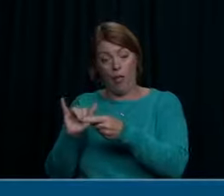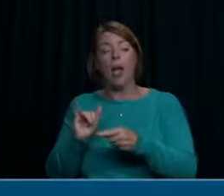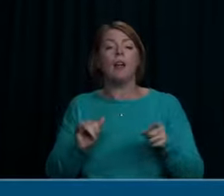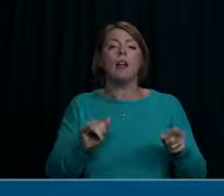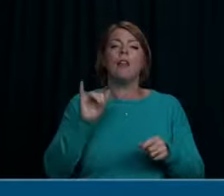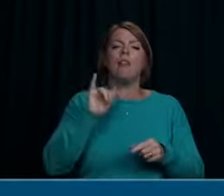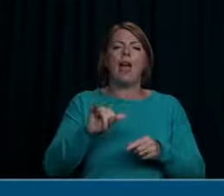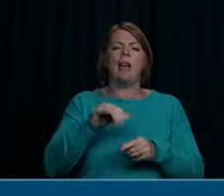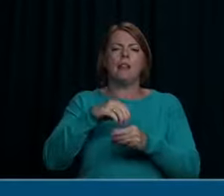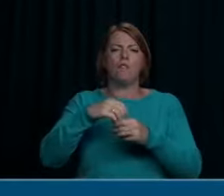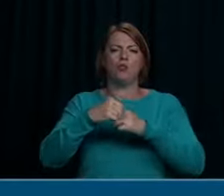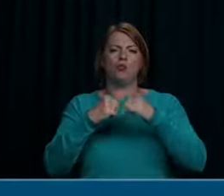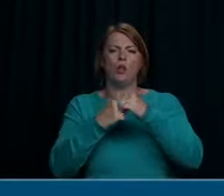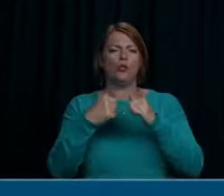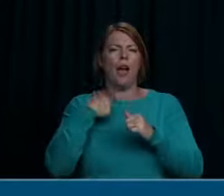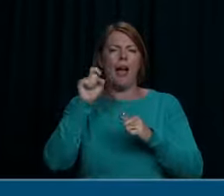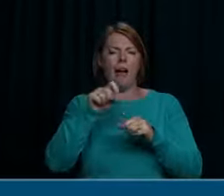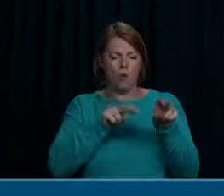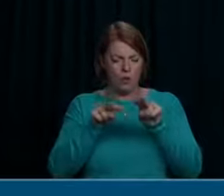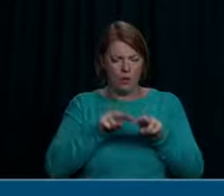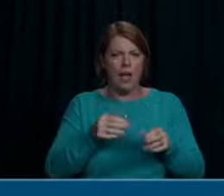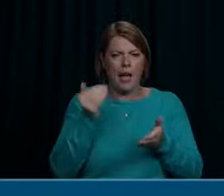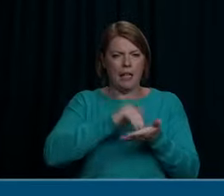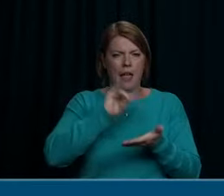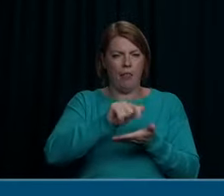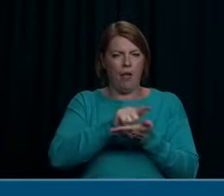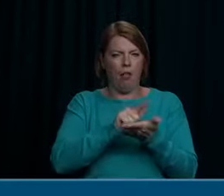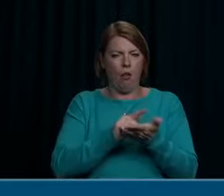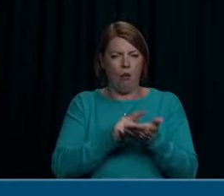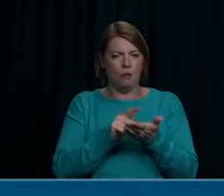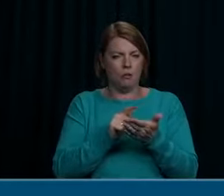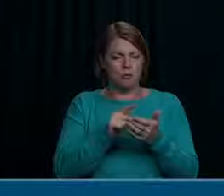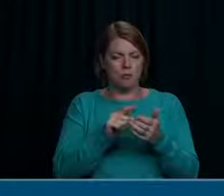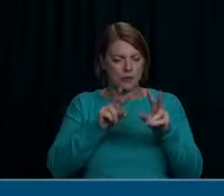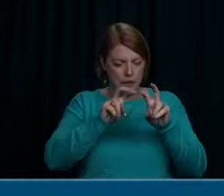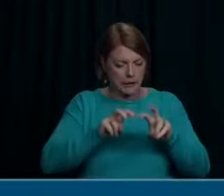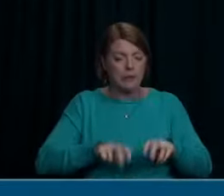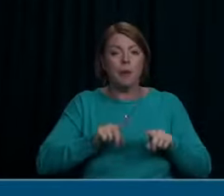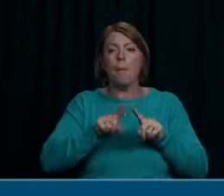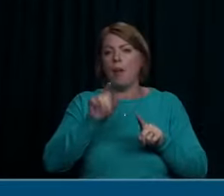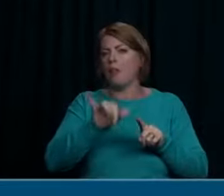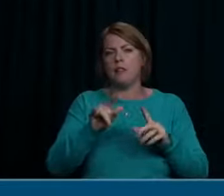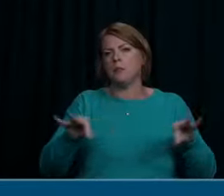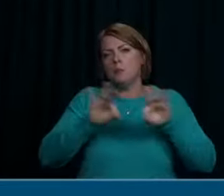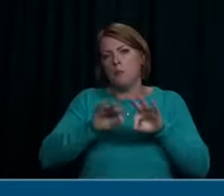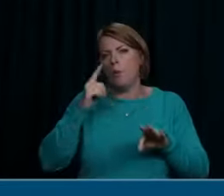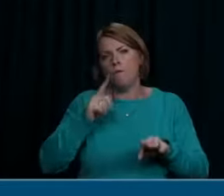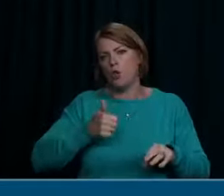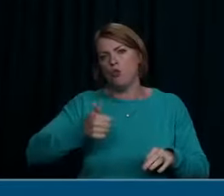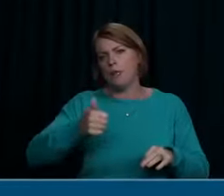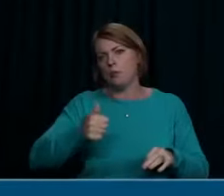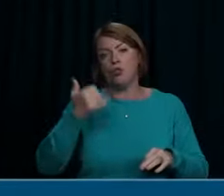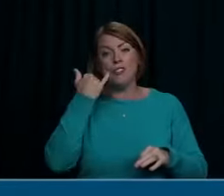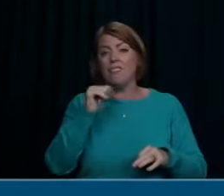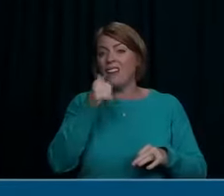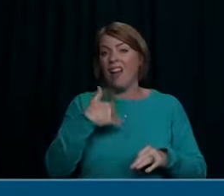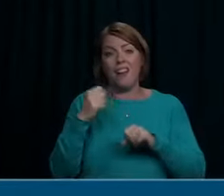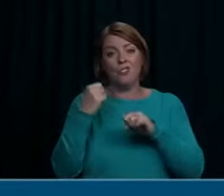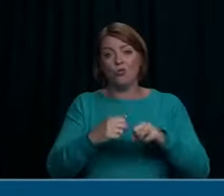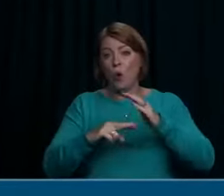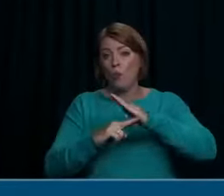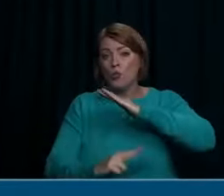and review the bill very, very closely, but I think infrastructure is a key element to our transportation models. If we don't have bridges, if we don't have